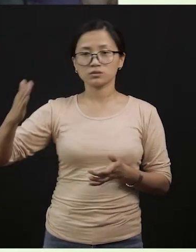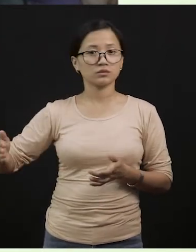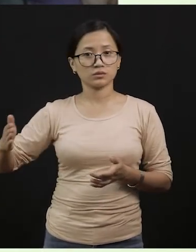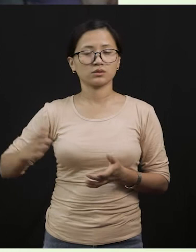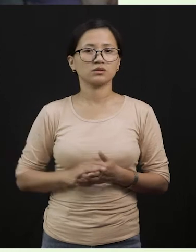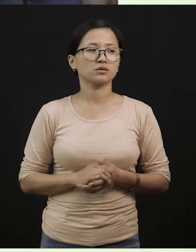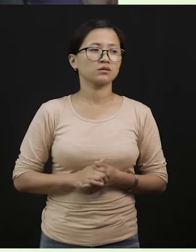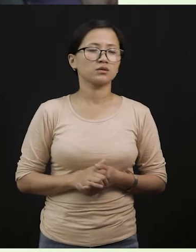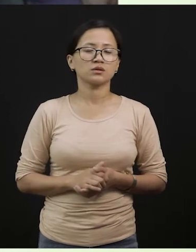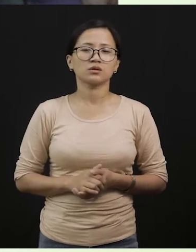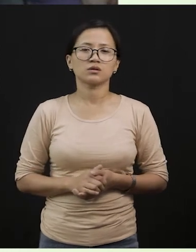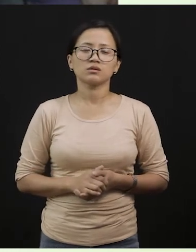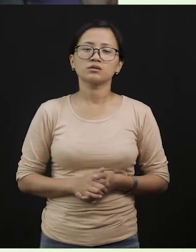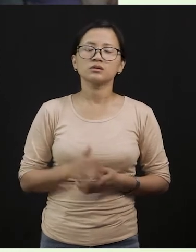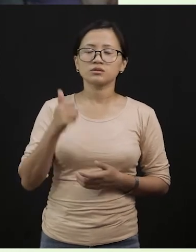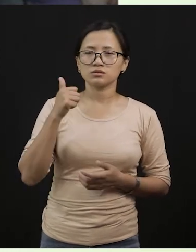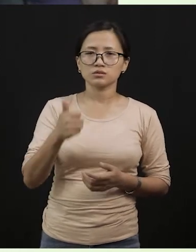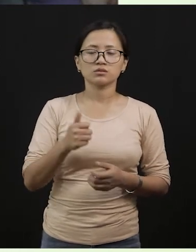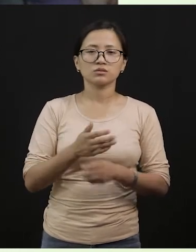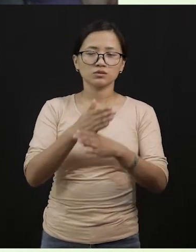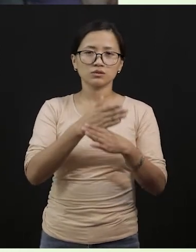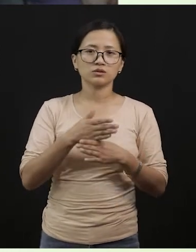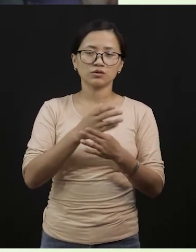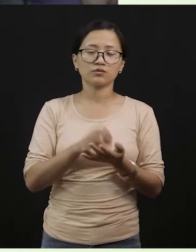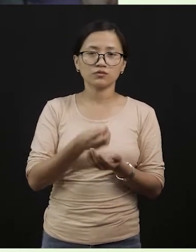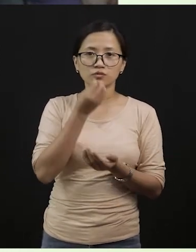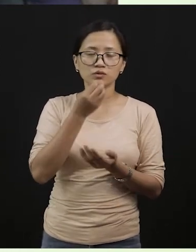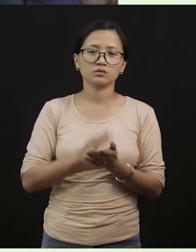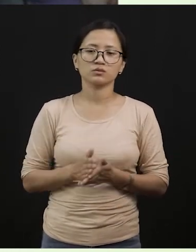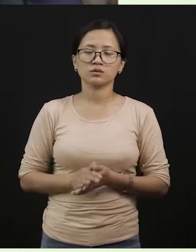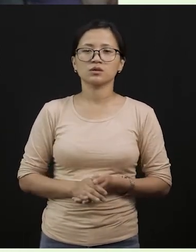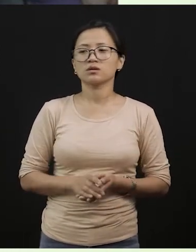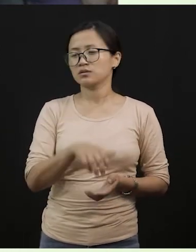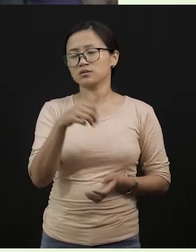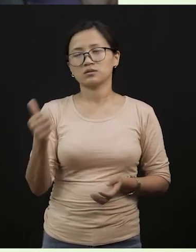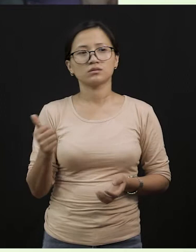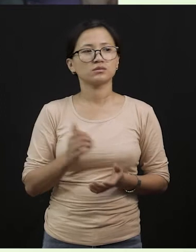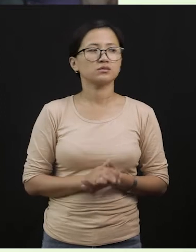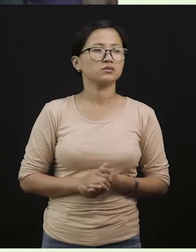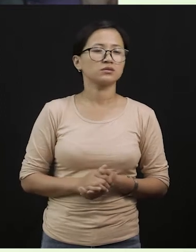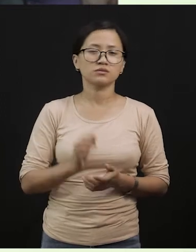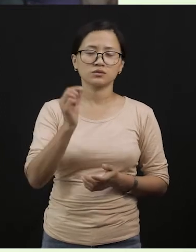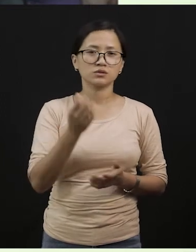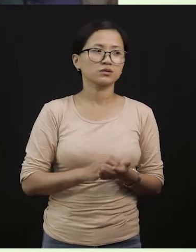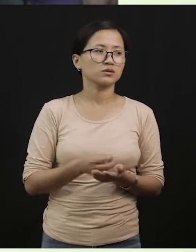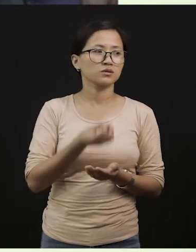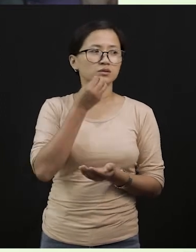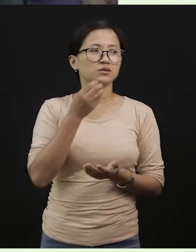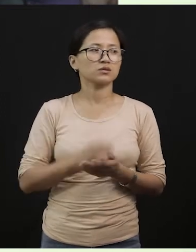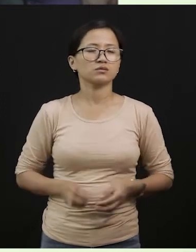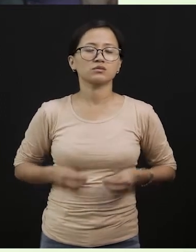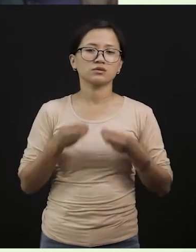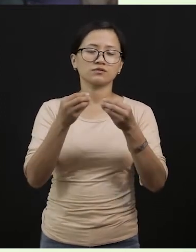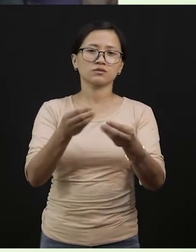You should know that it's good to share food with others, okay? It is always good to share food with others. If you are just eating without